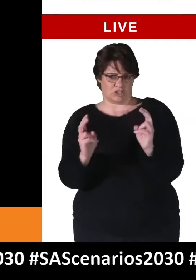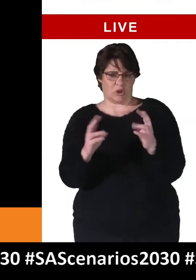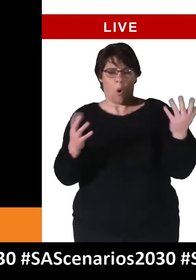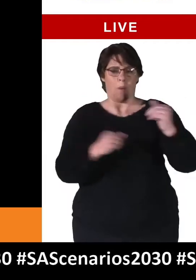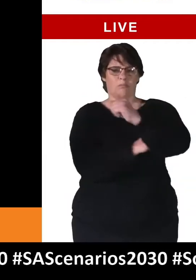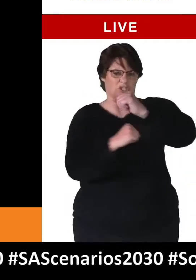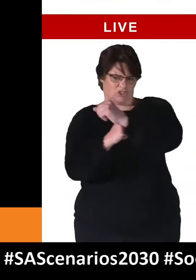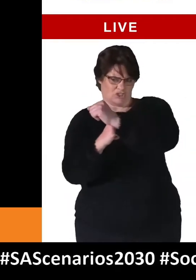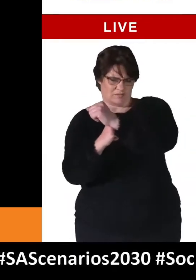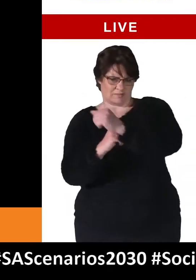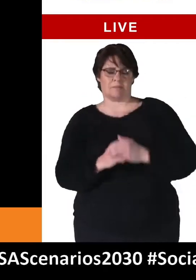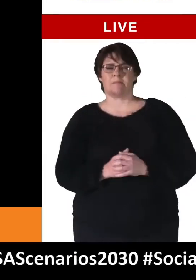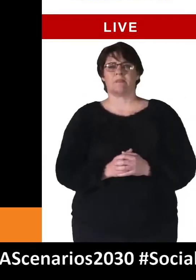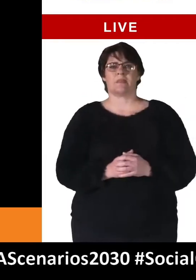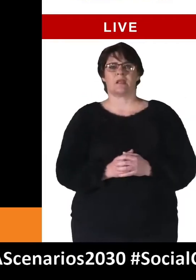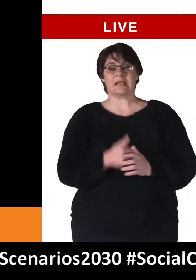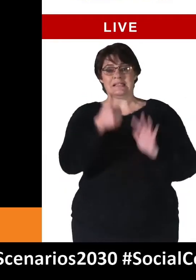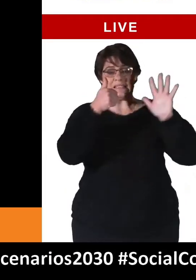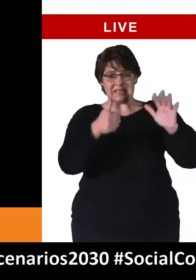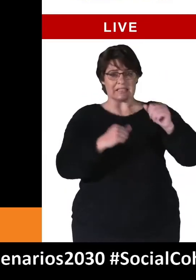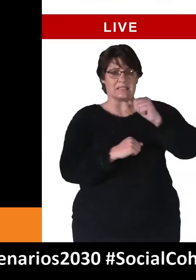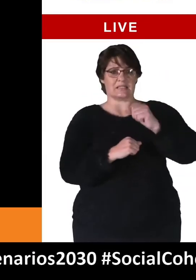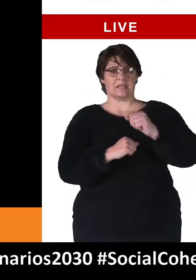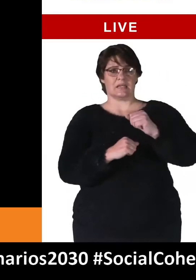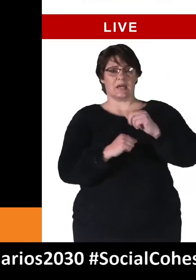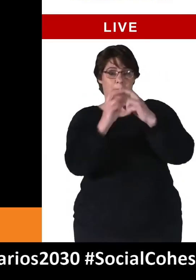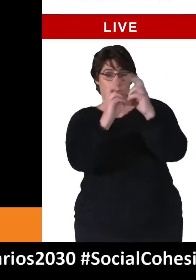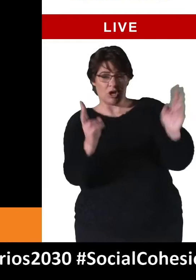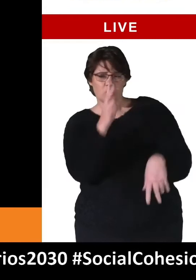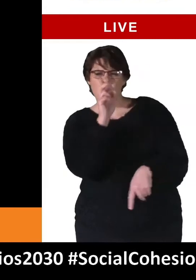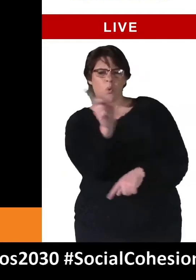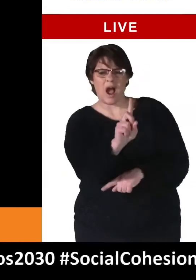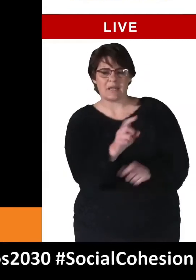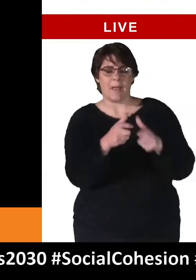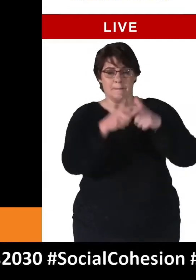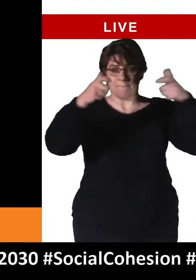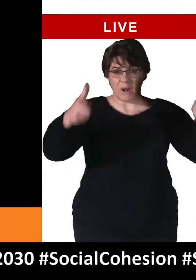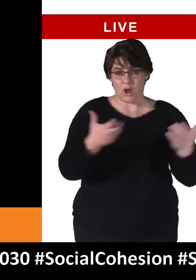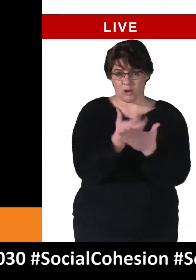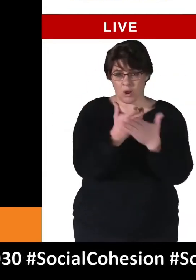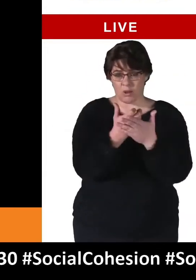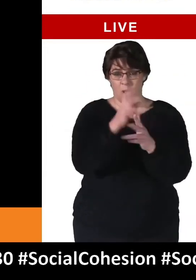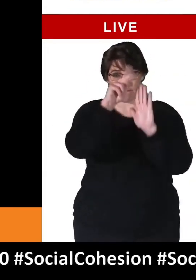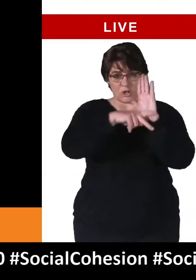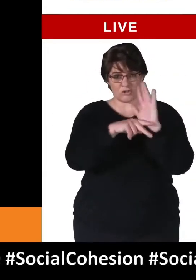6-pillar policy bridge. The 6 policy bridge looks at macroeconomic policy reforms, social